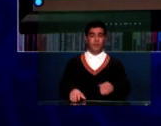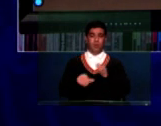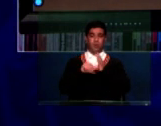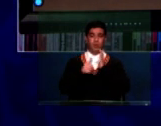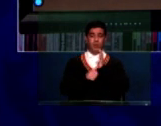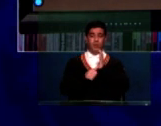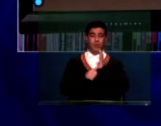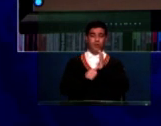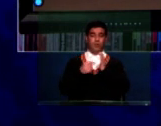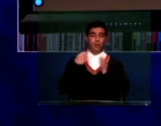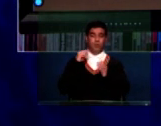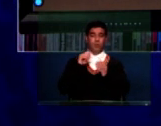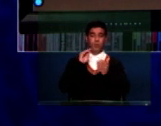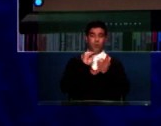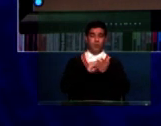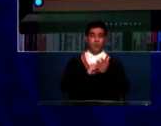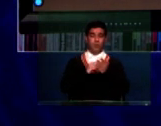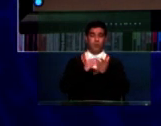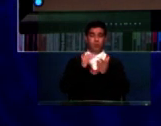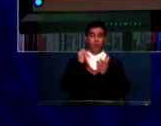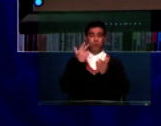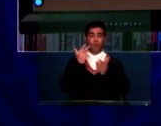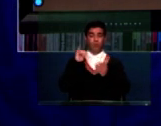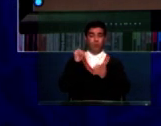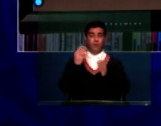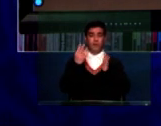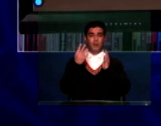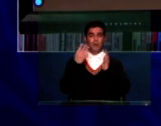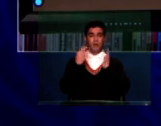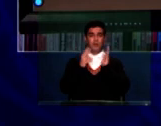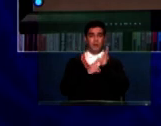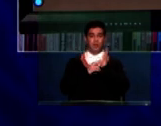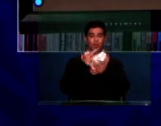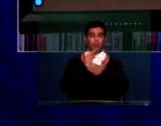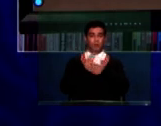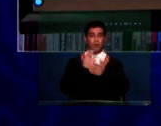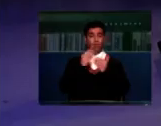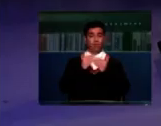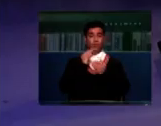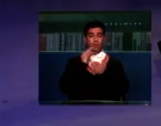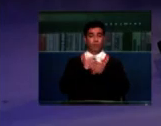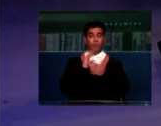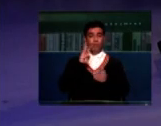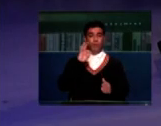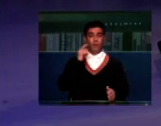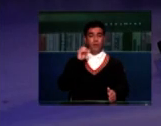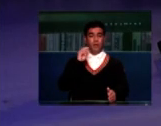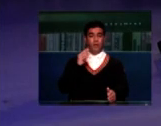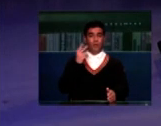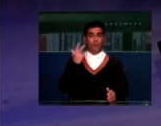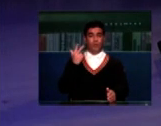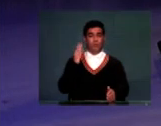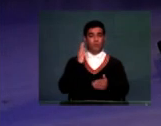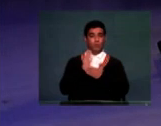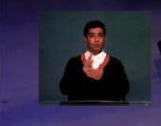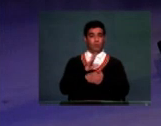16 sonunu 3'ke kupaytırıp 48 sonunu alıp keltirip koyamız. Reaksiyon neticesinde manganat iyonu aldı da 3 sonu